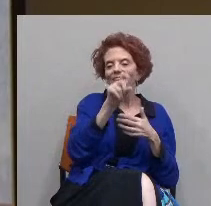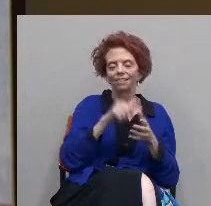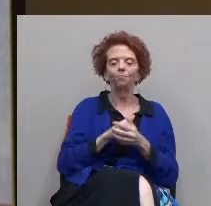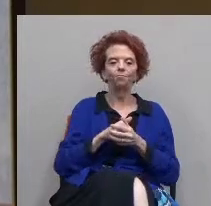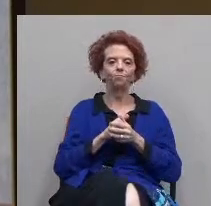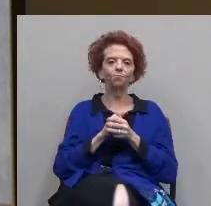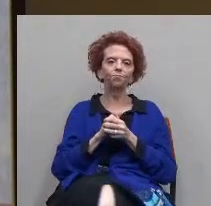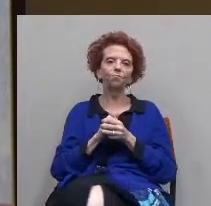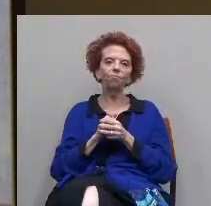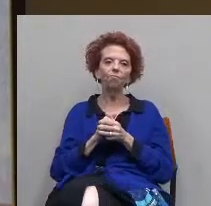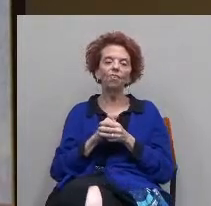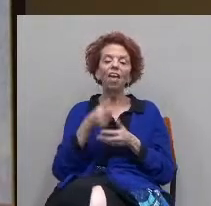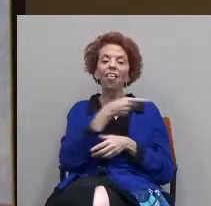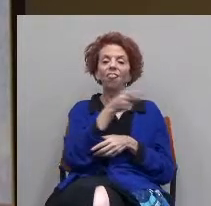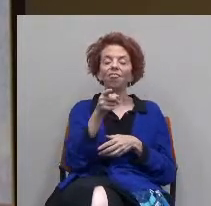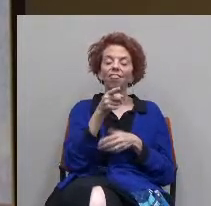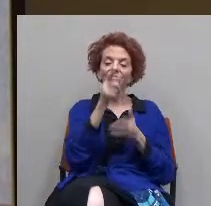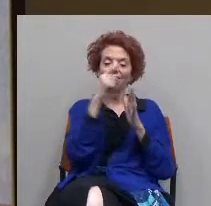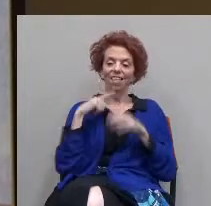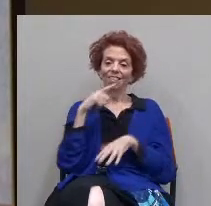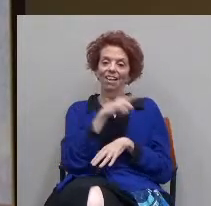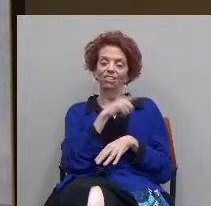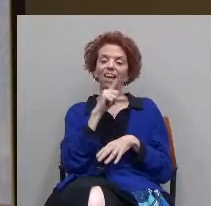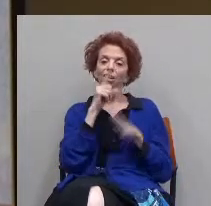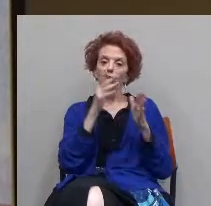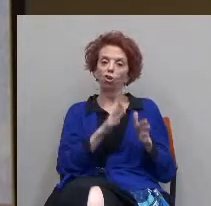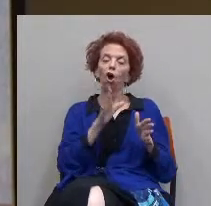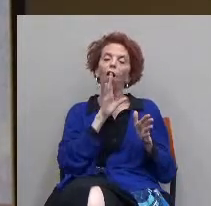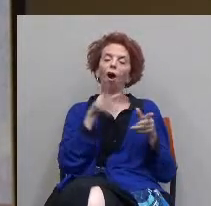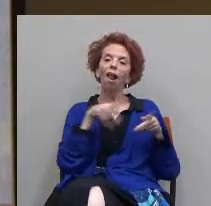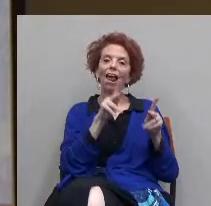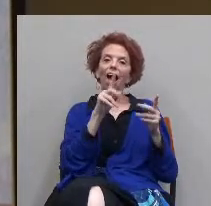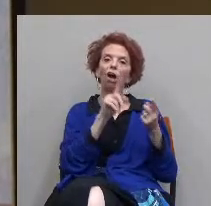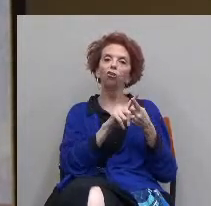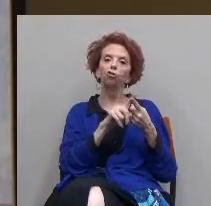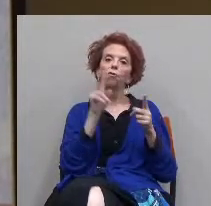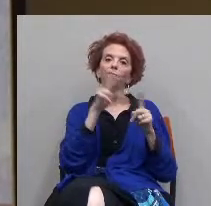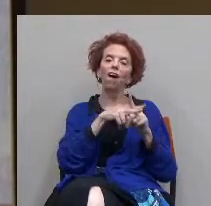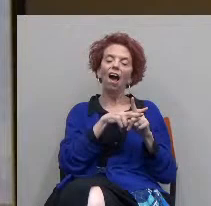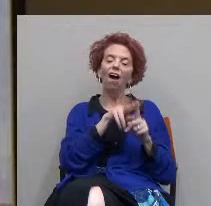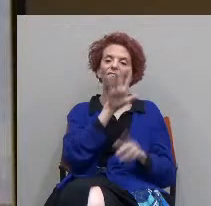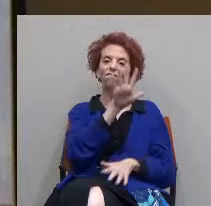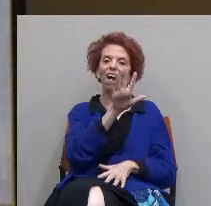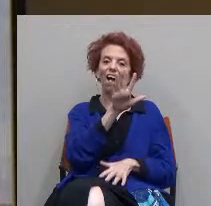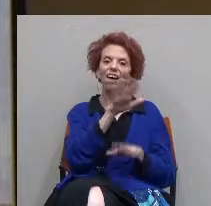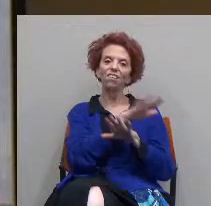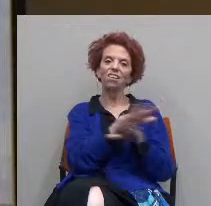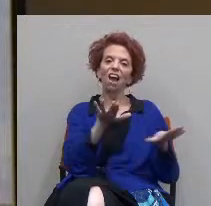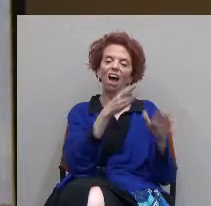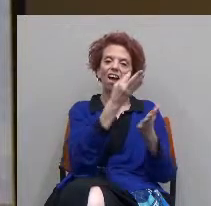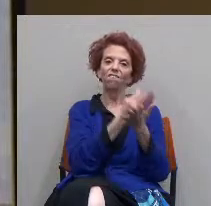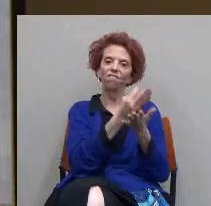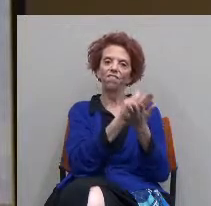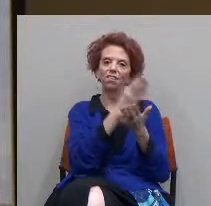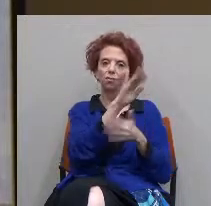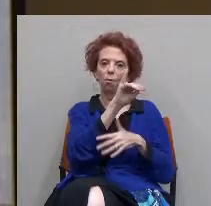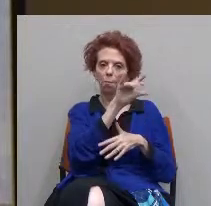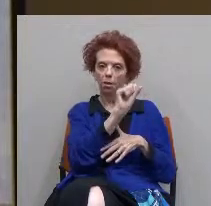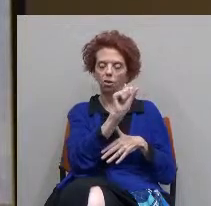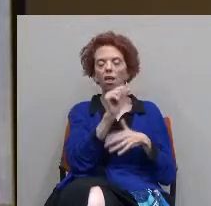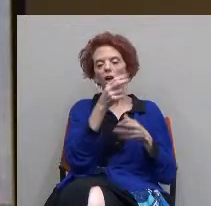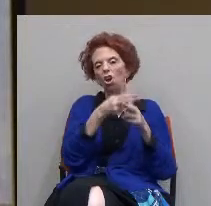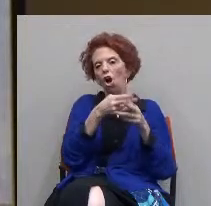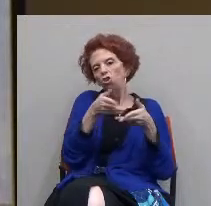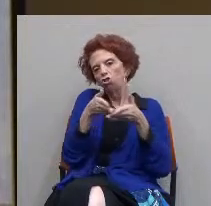taxes. They are allowed, the legislators, to file 5 non-fiscal bills. So that's the only bills that they can do. They call them